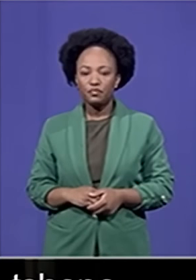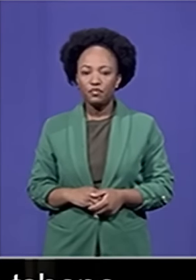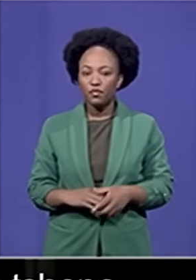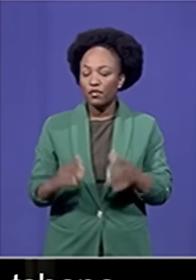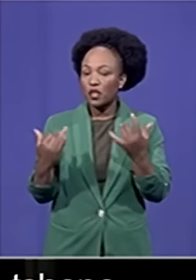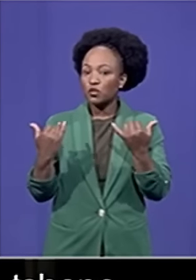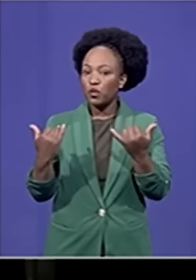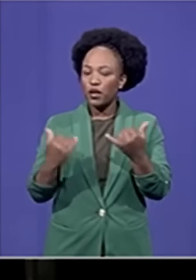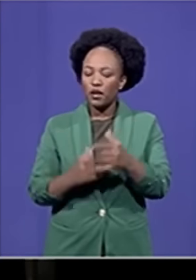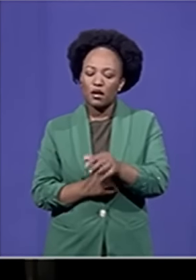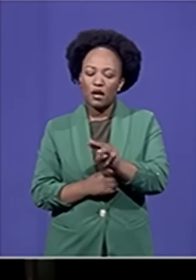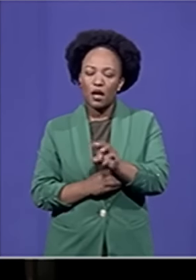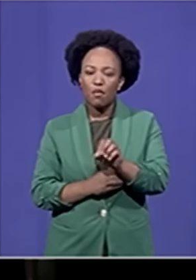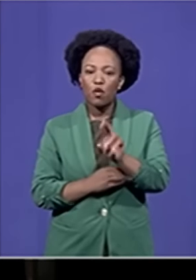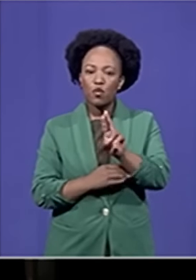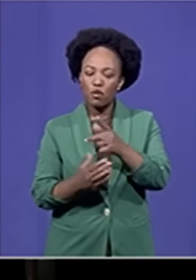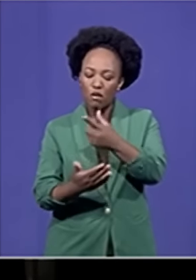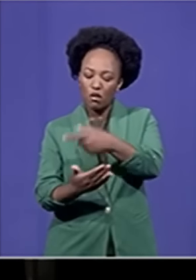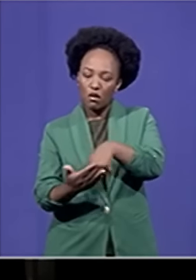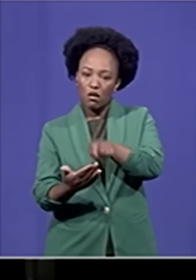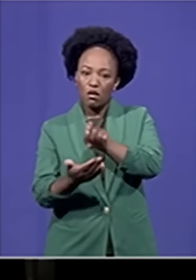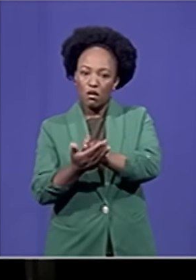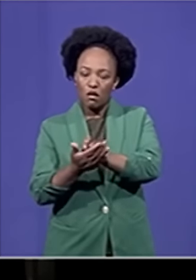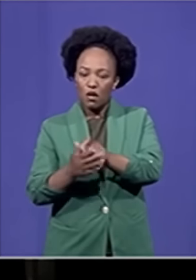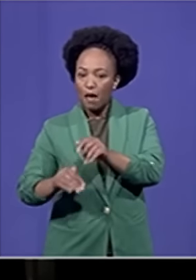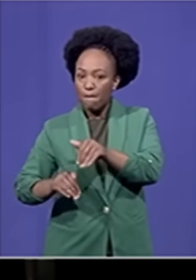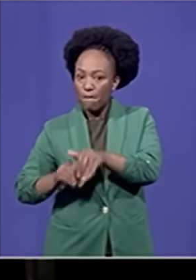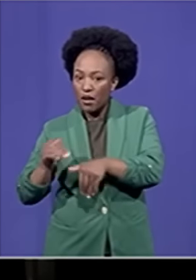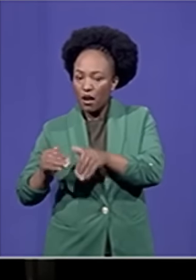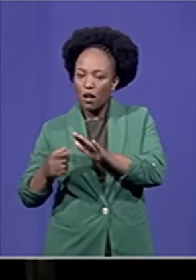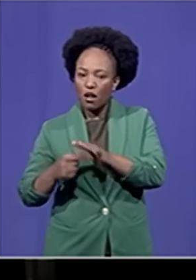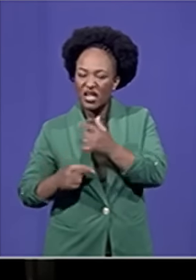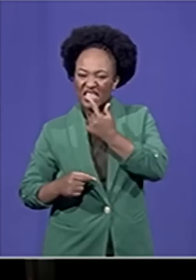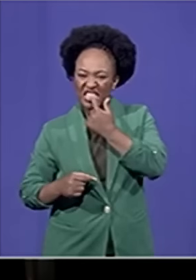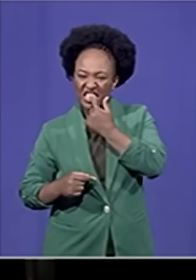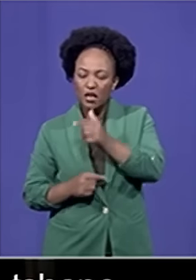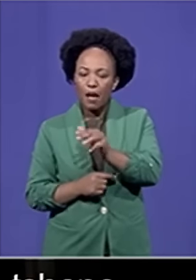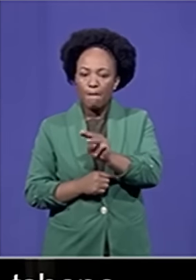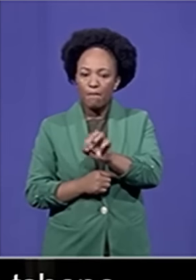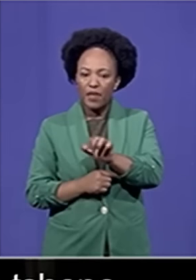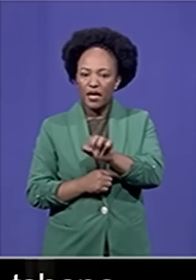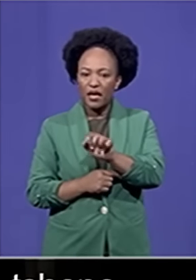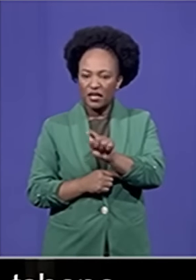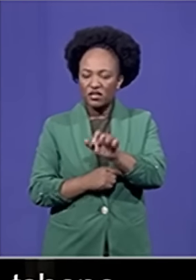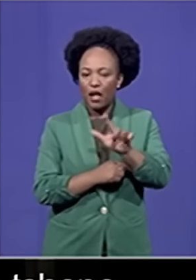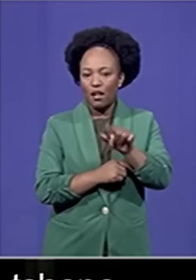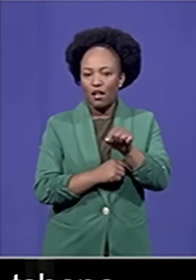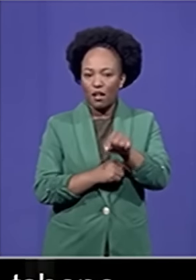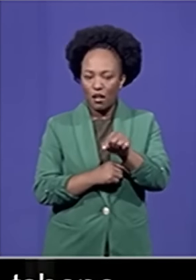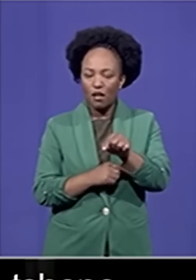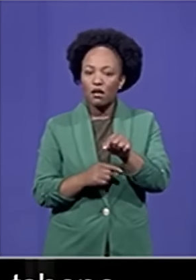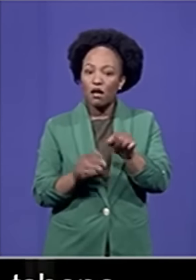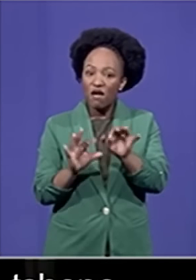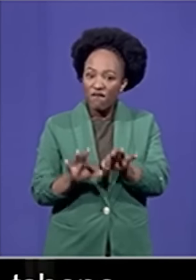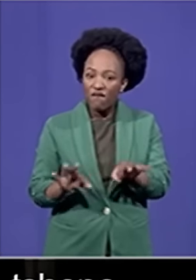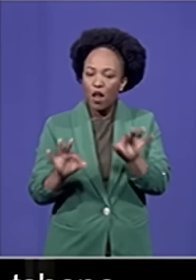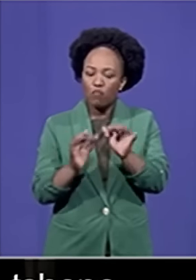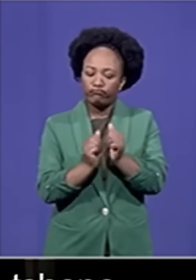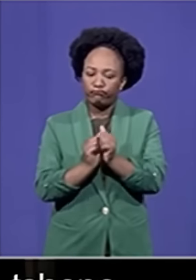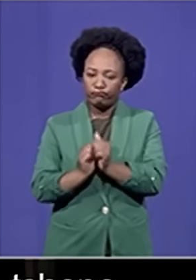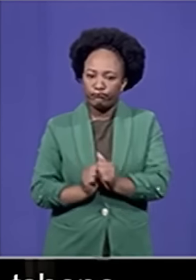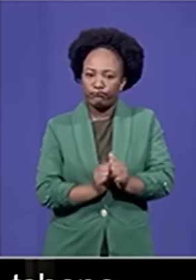our MOU on minerals and metals, the value chain partnership. We need these inputs to